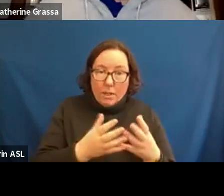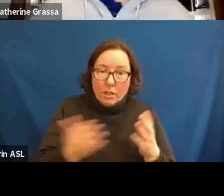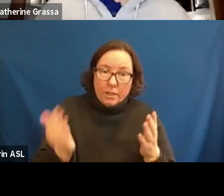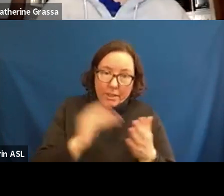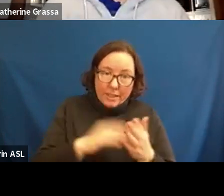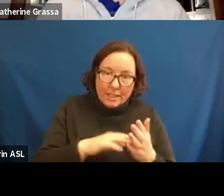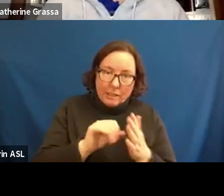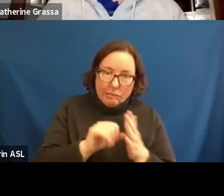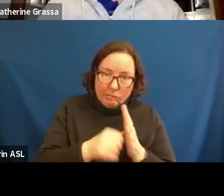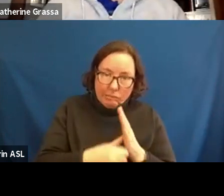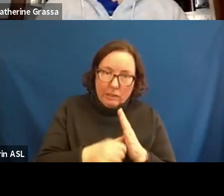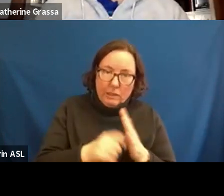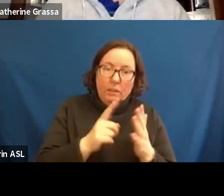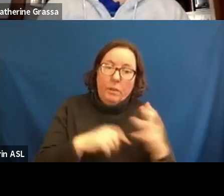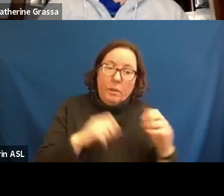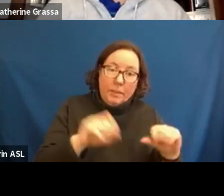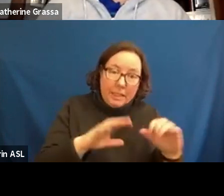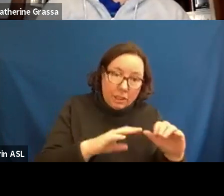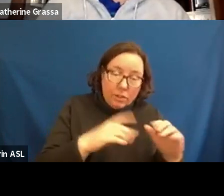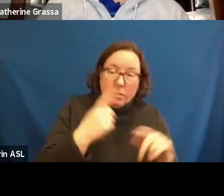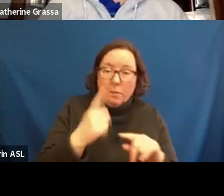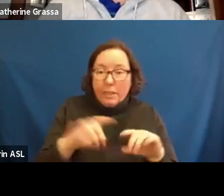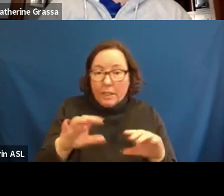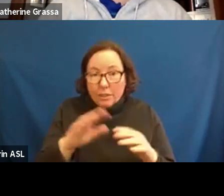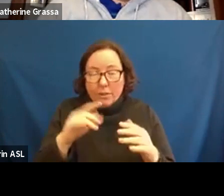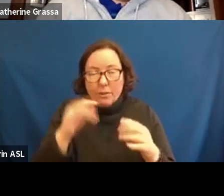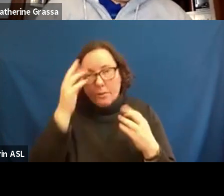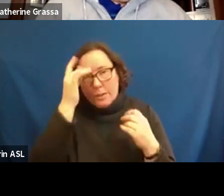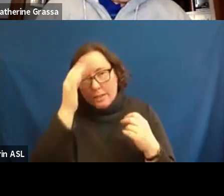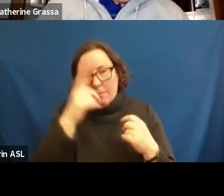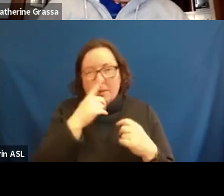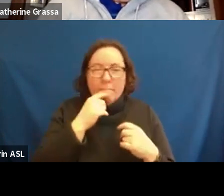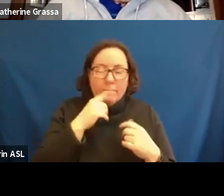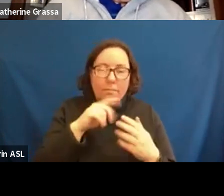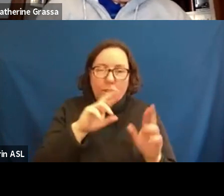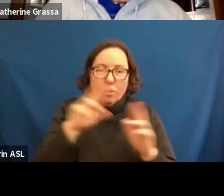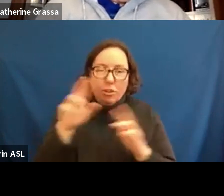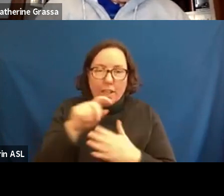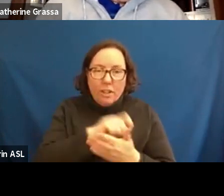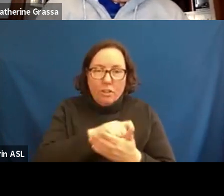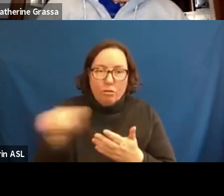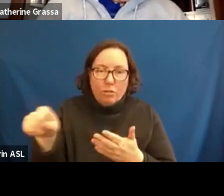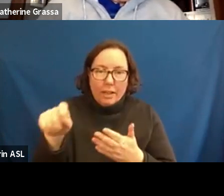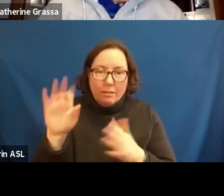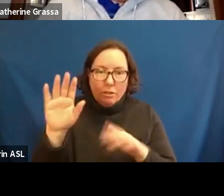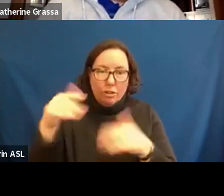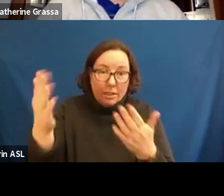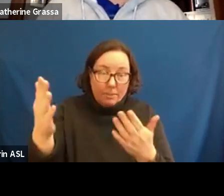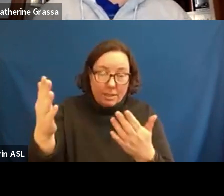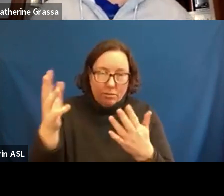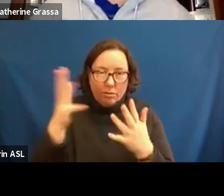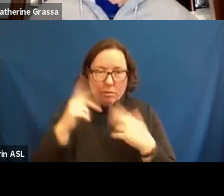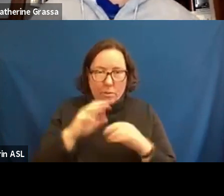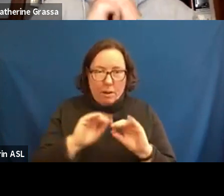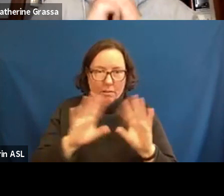we start to move closer to putting that pen to paper. And certainly